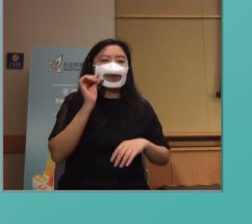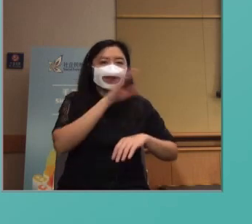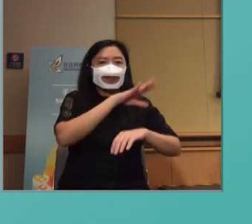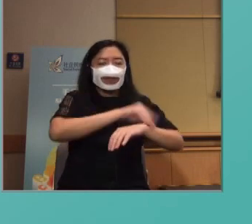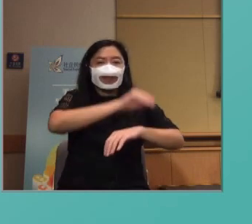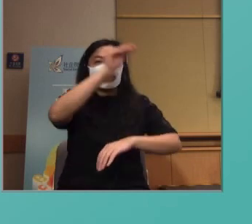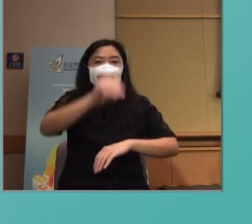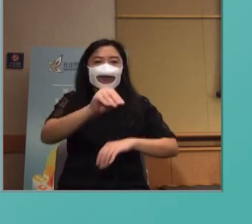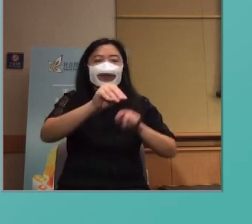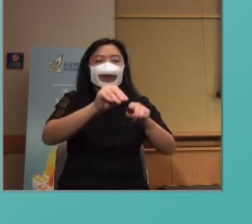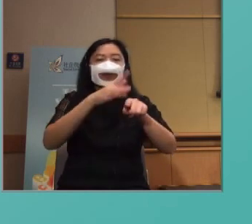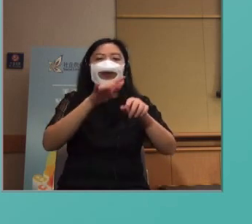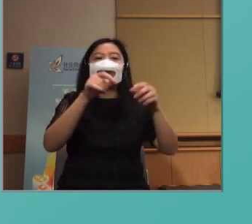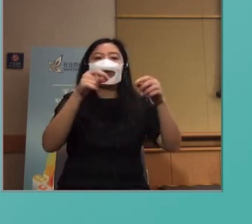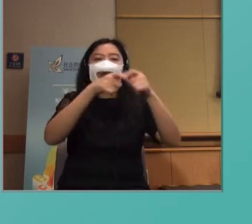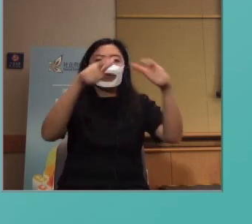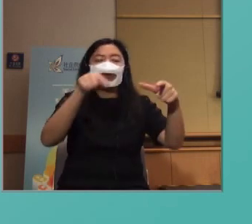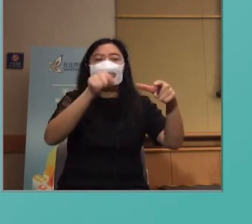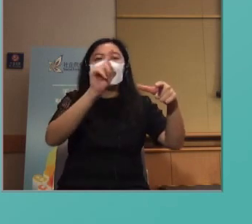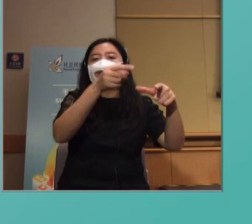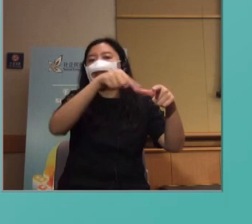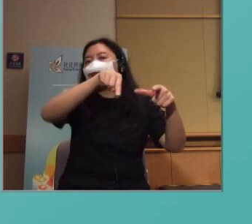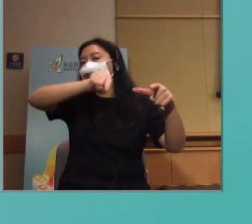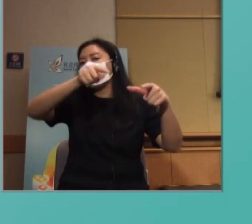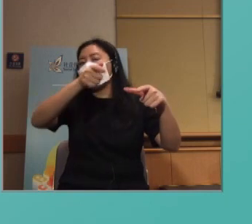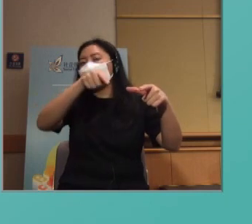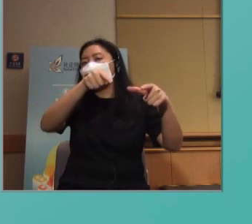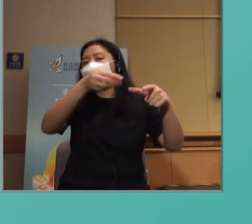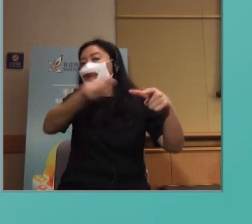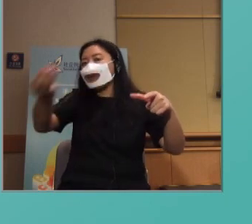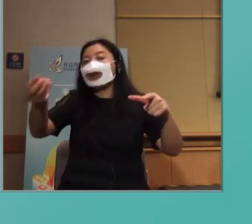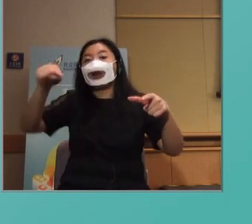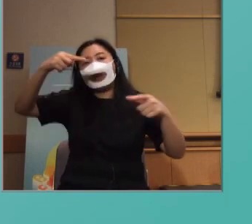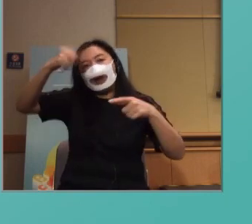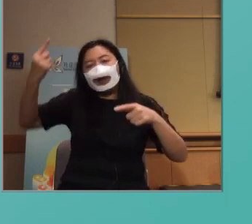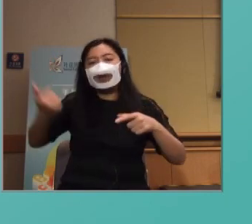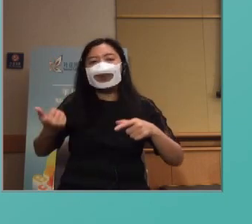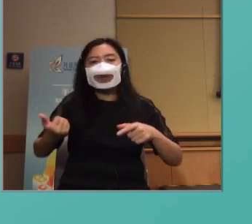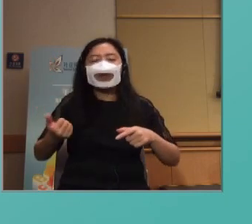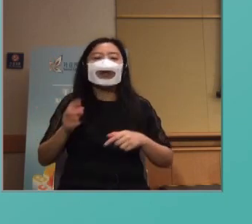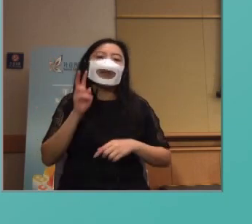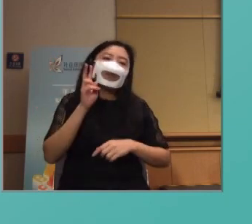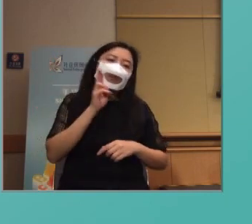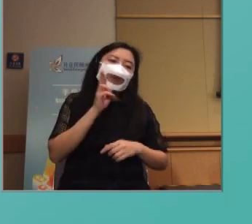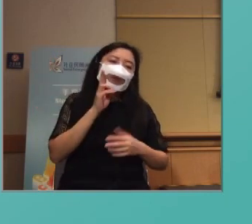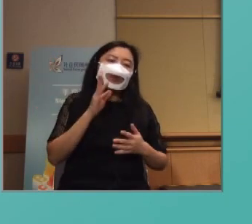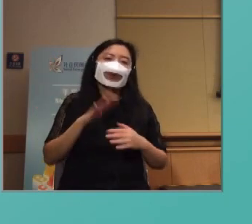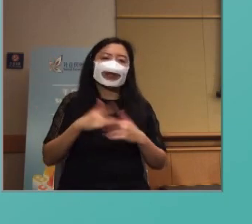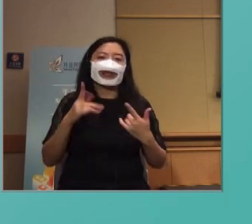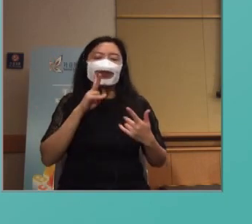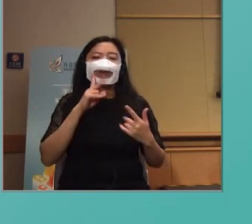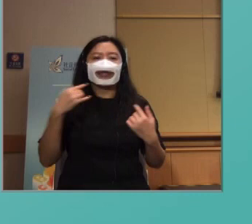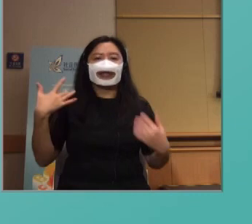Fashion Week, for instance, without actually having to seek permission from Epic. It's a much better experience for the end user. And it's also more creative and offers much